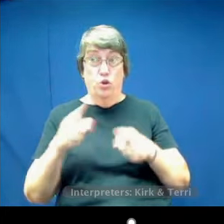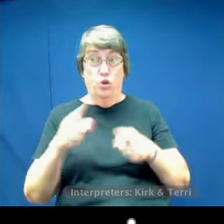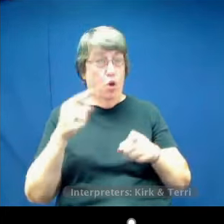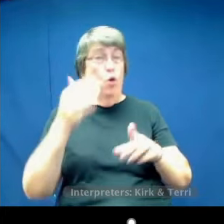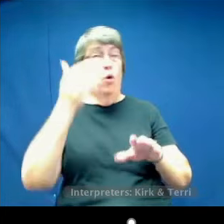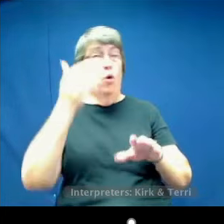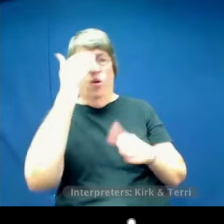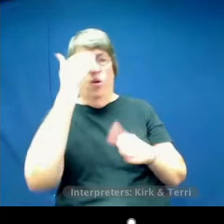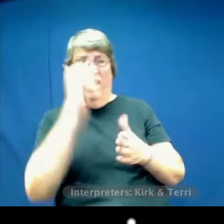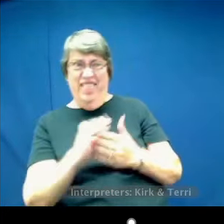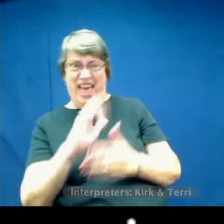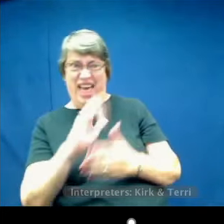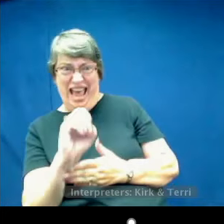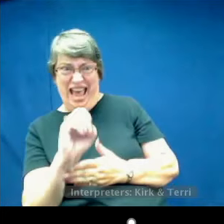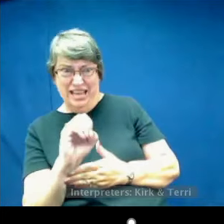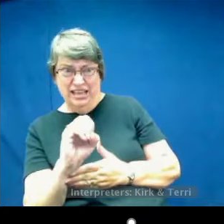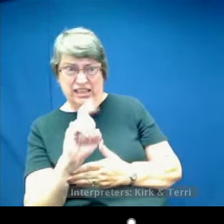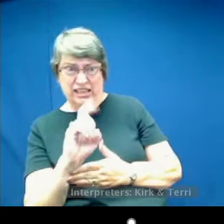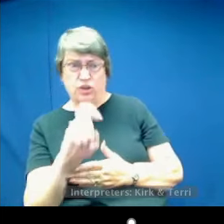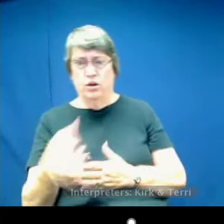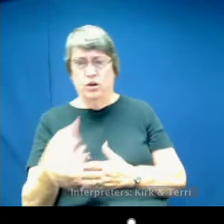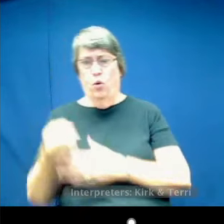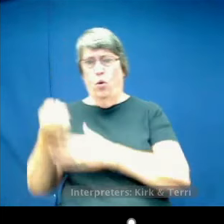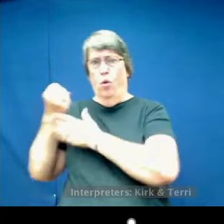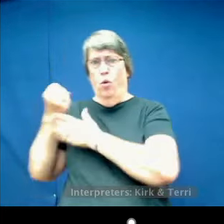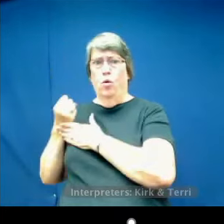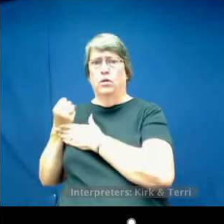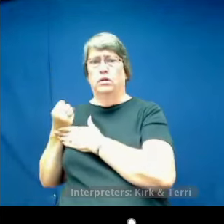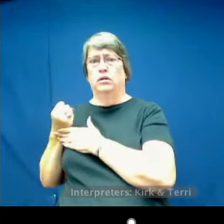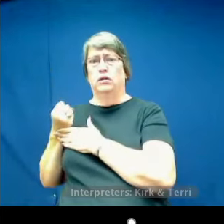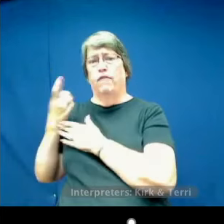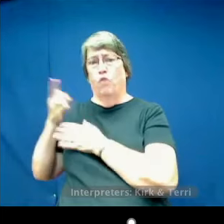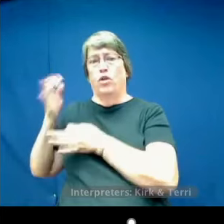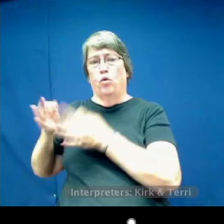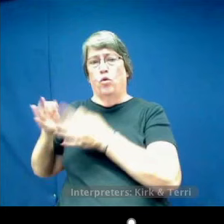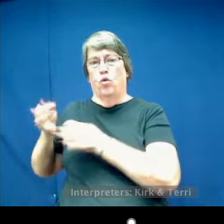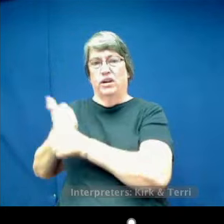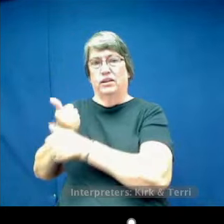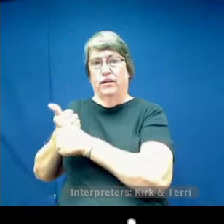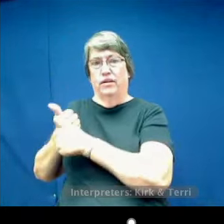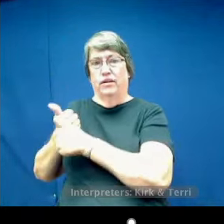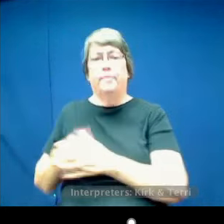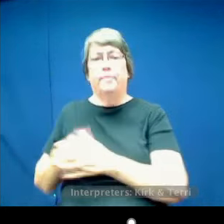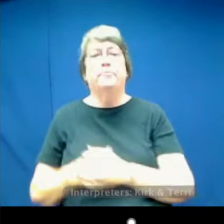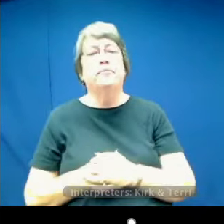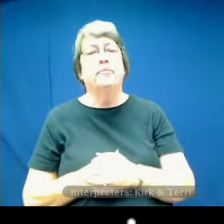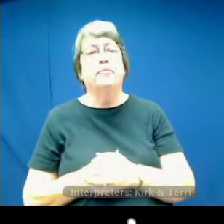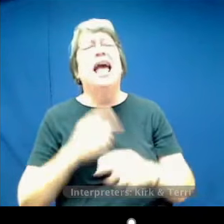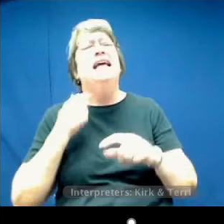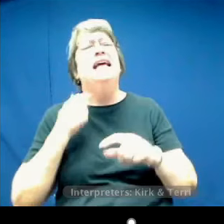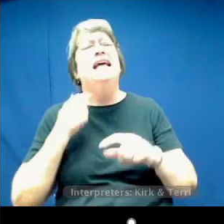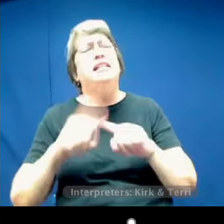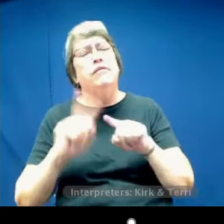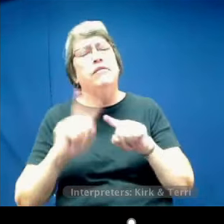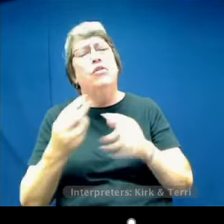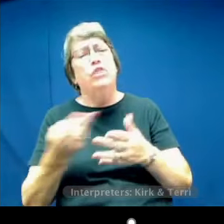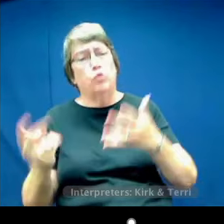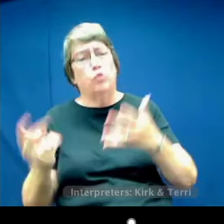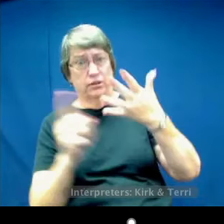to conflict it out. There are a lot of good resources that we'll mention as we go through, but there are resources